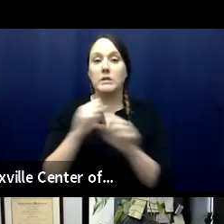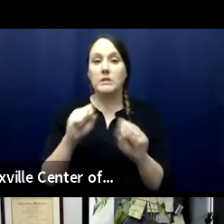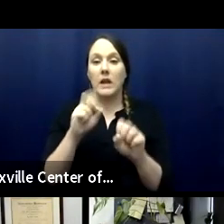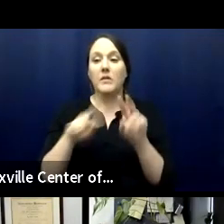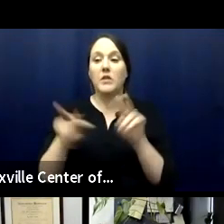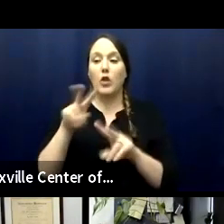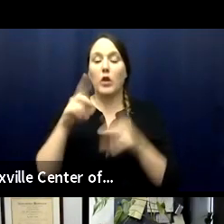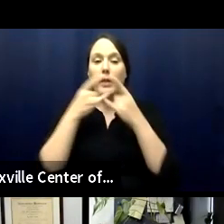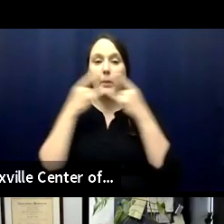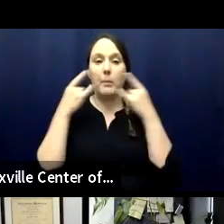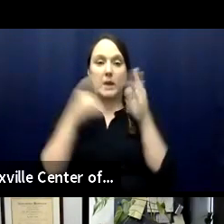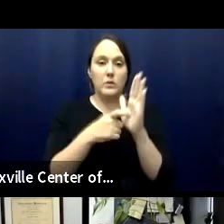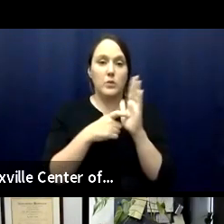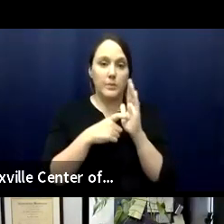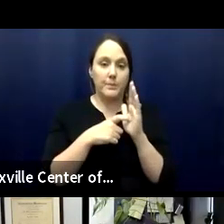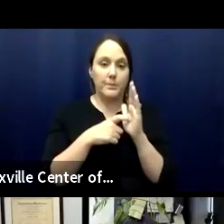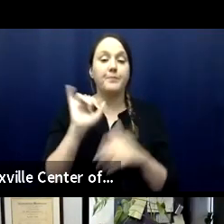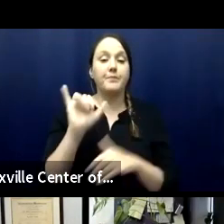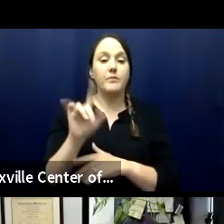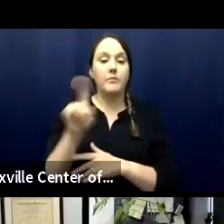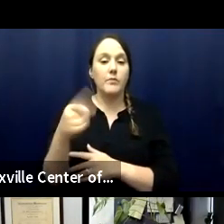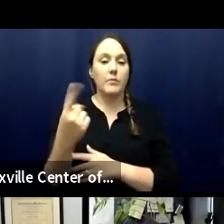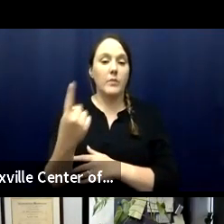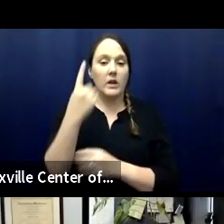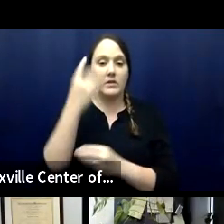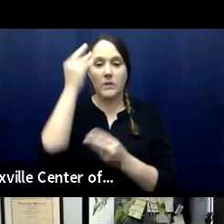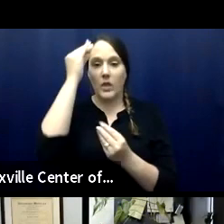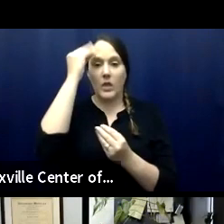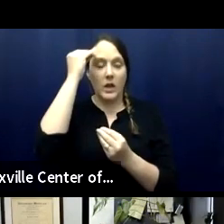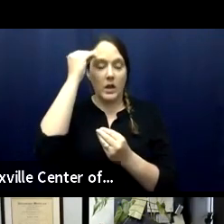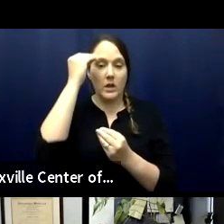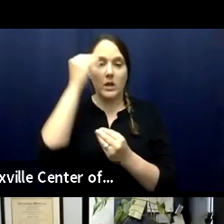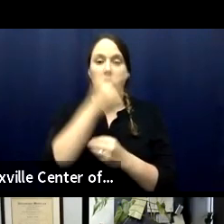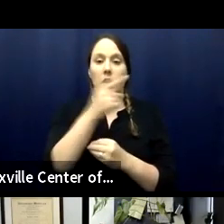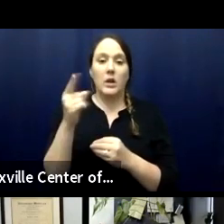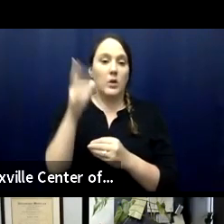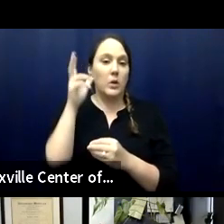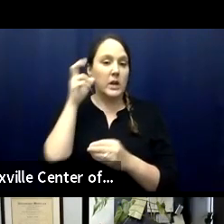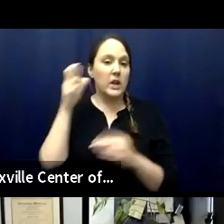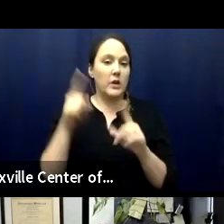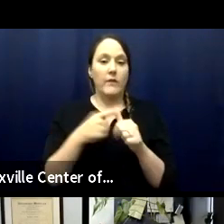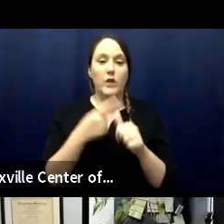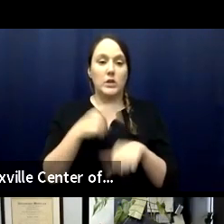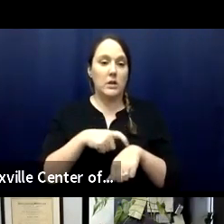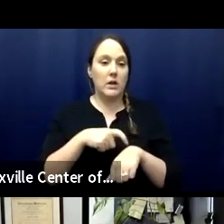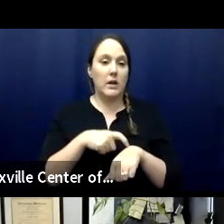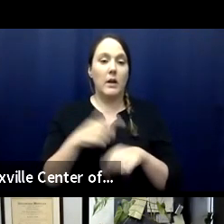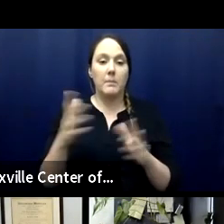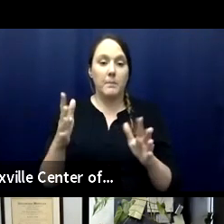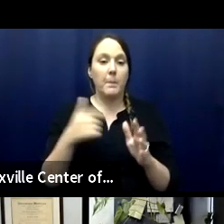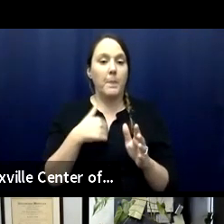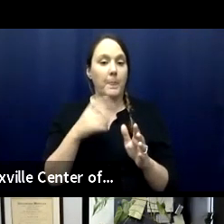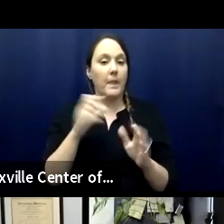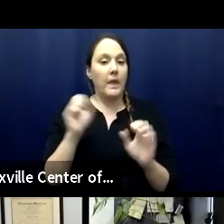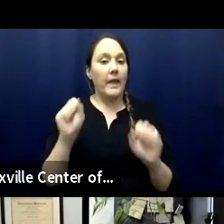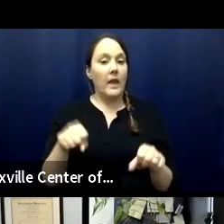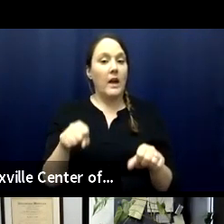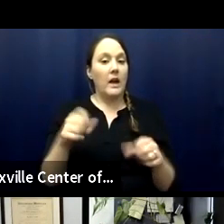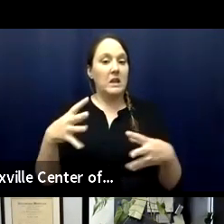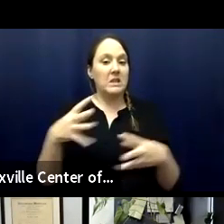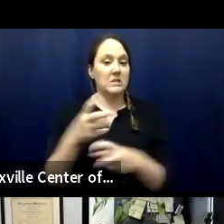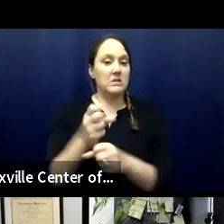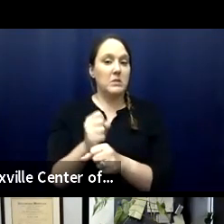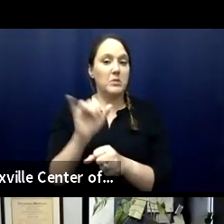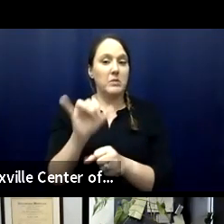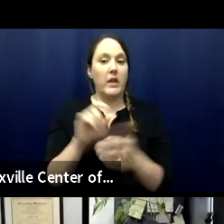mandate. And that's just for thought. Obviously, y'all are hearing this for the first time, and I can certainly summarize that